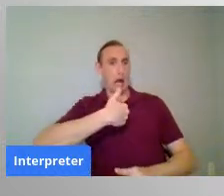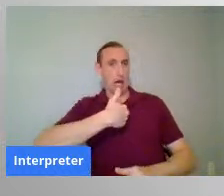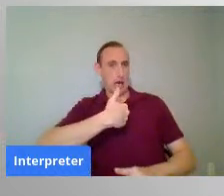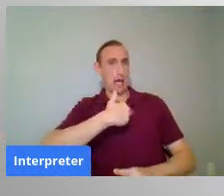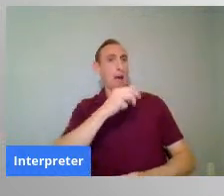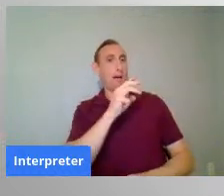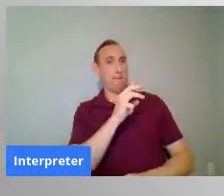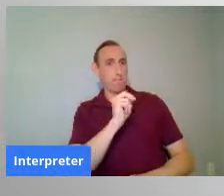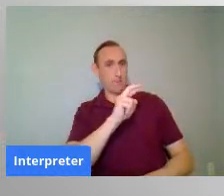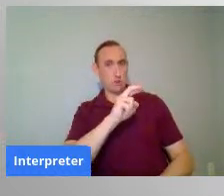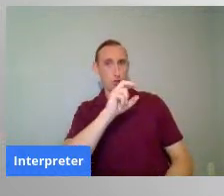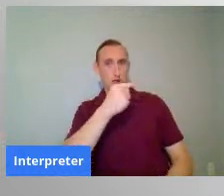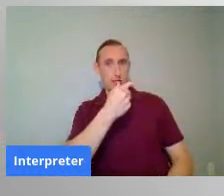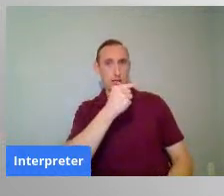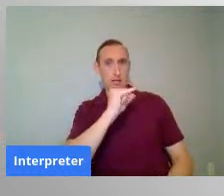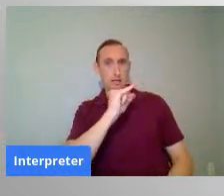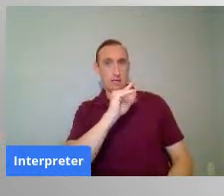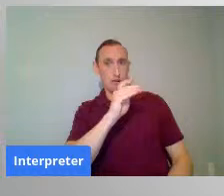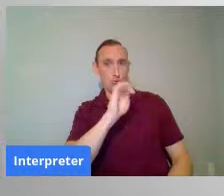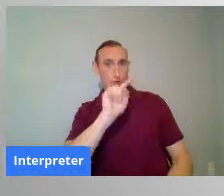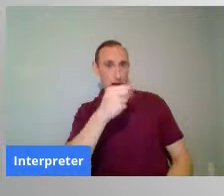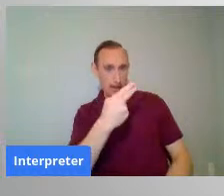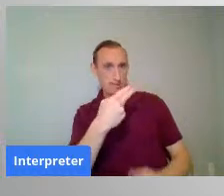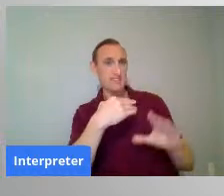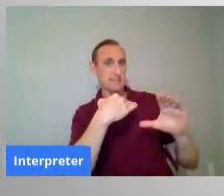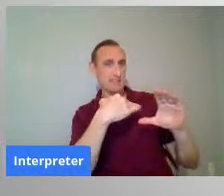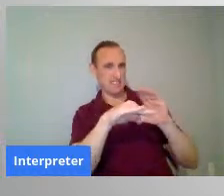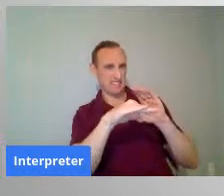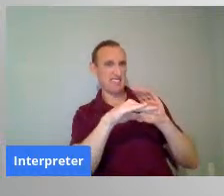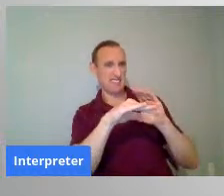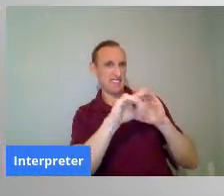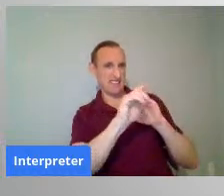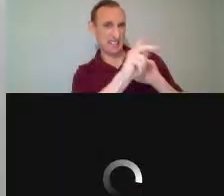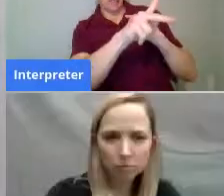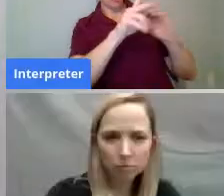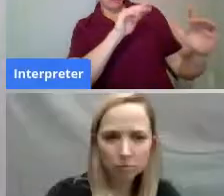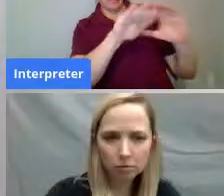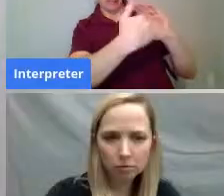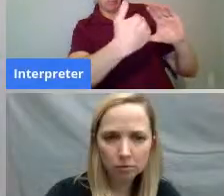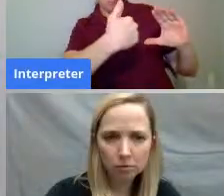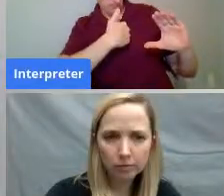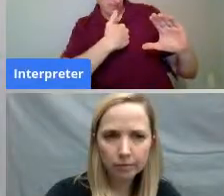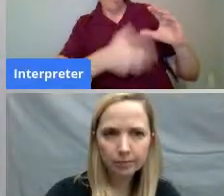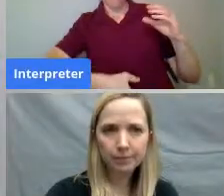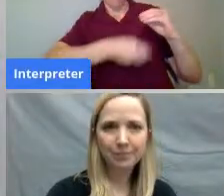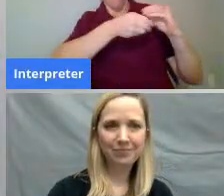can I'll patch you in on the link. Great.